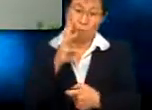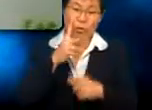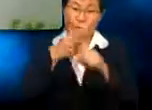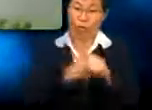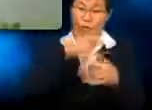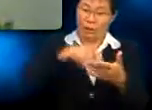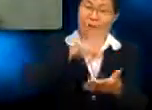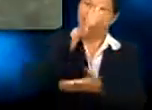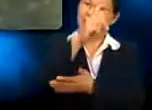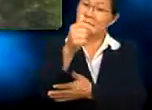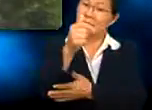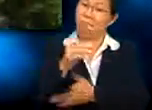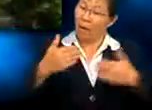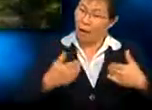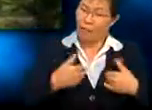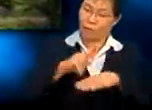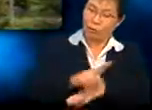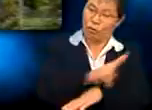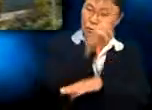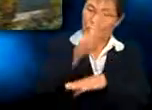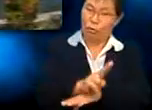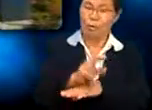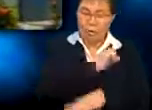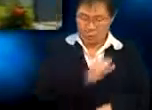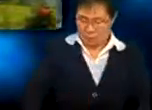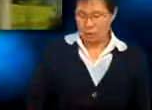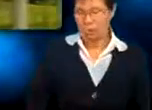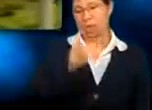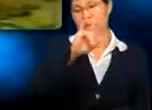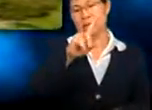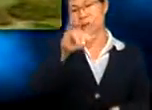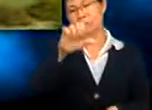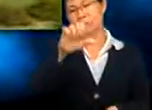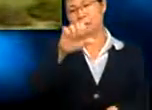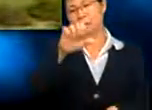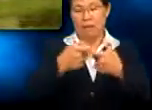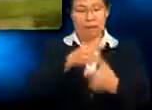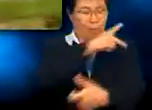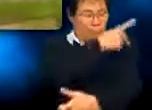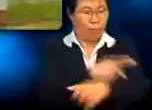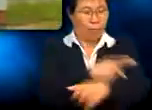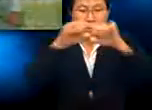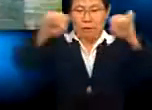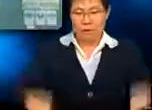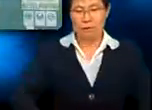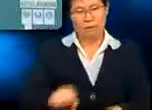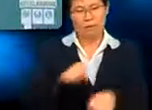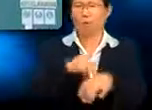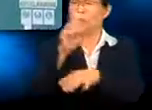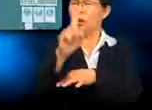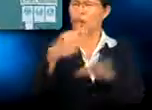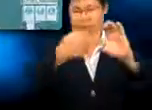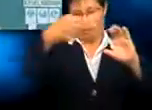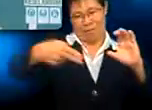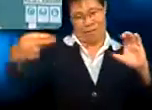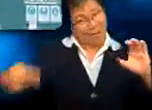Water from this dam has also been used by the Sultan Idris Electric Power Station in, where else?